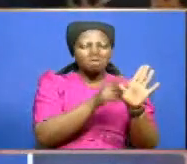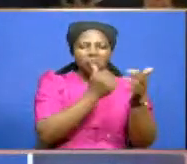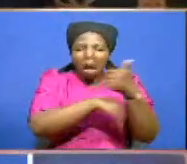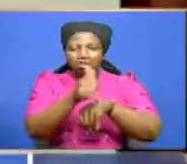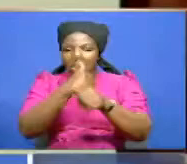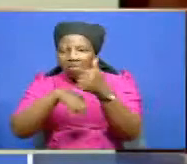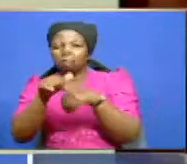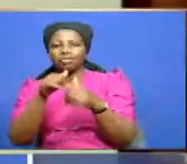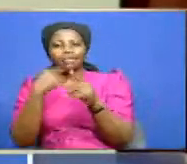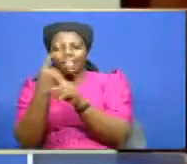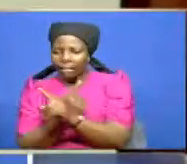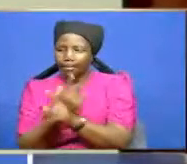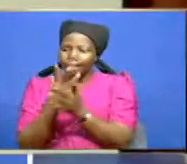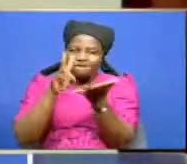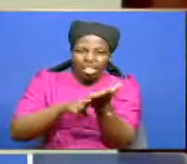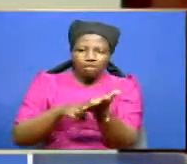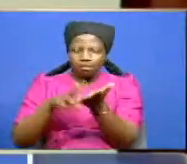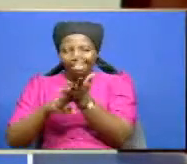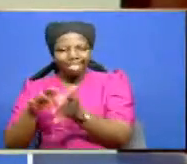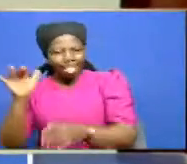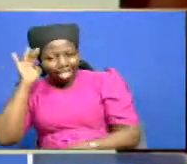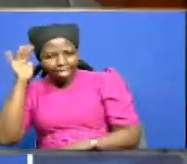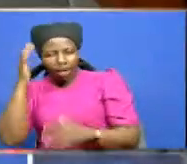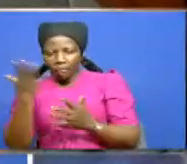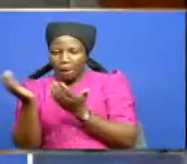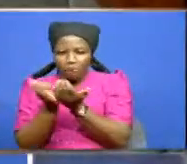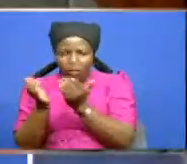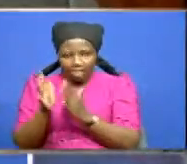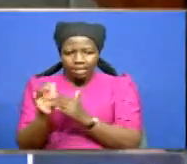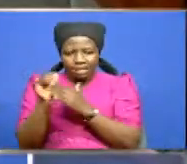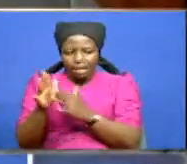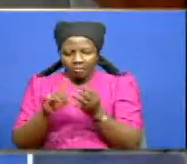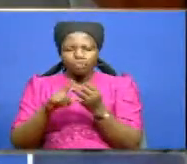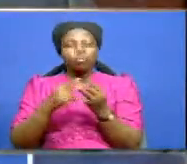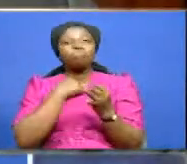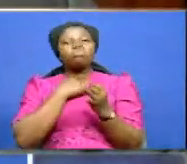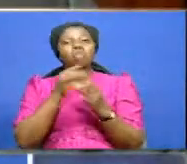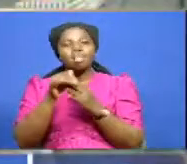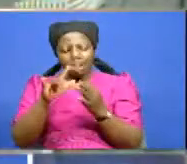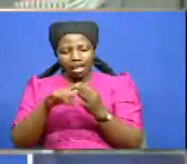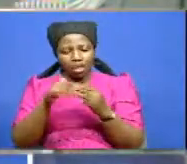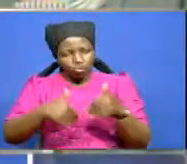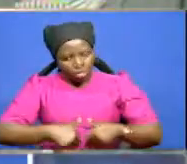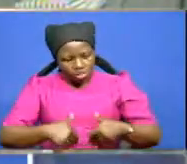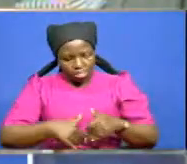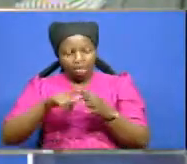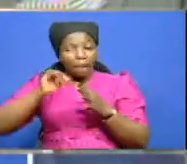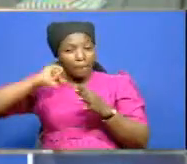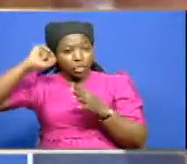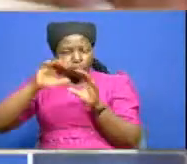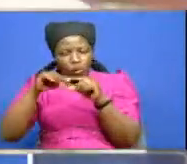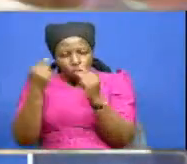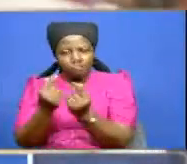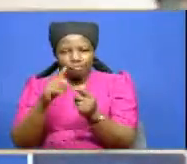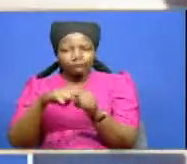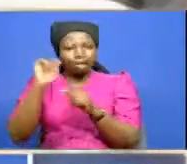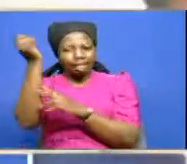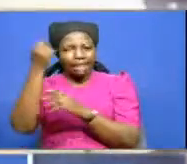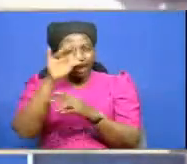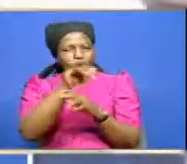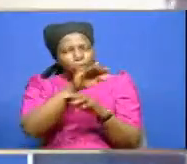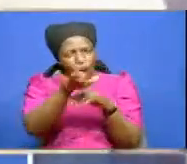of validation hearings where business leaders, union leaders, the youth, the political class and Kenyans from all walks